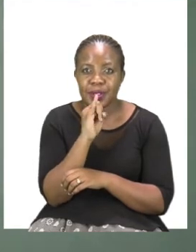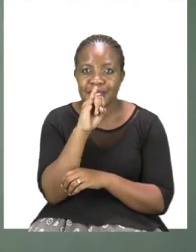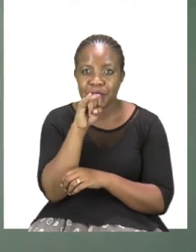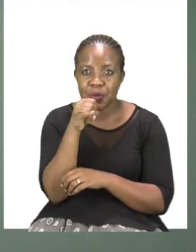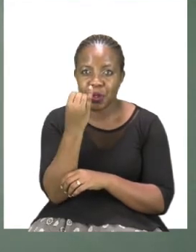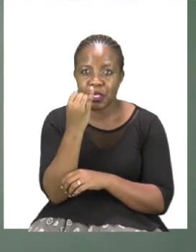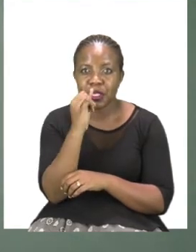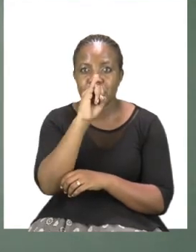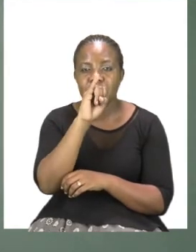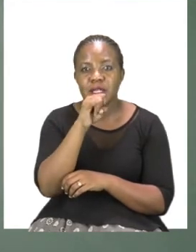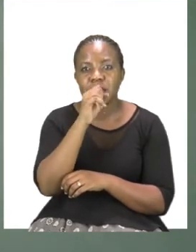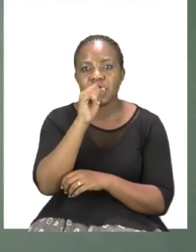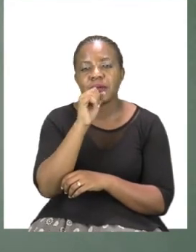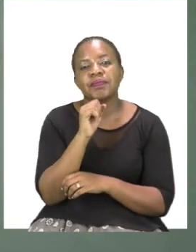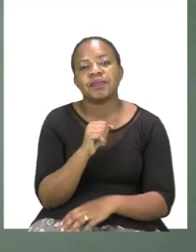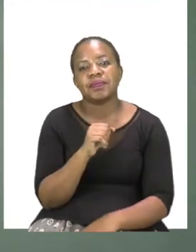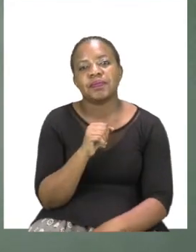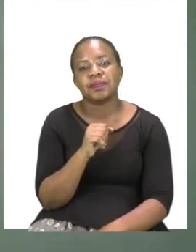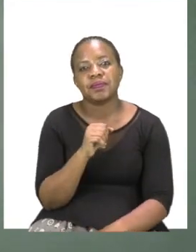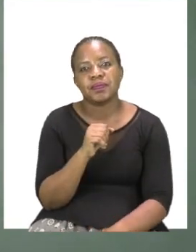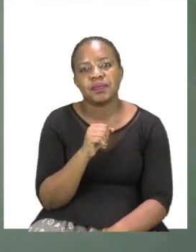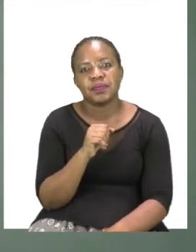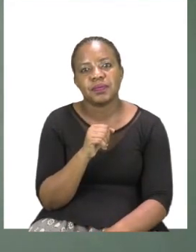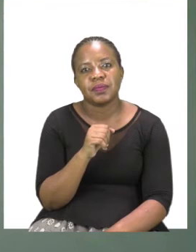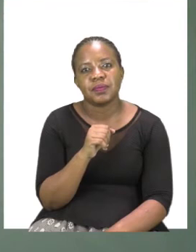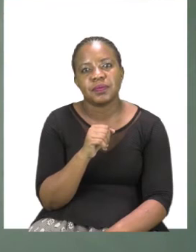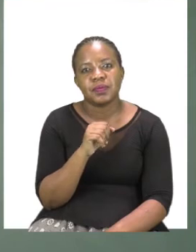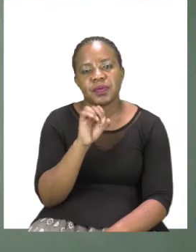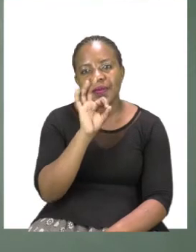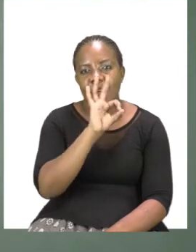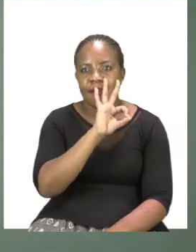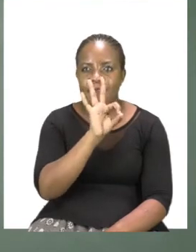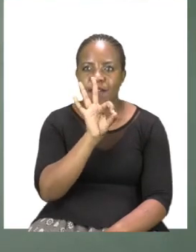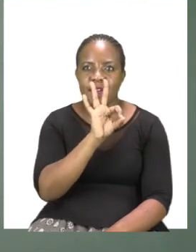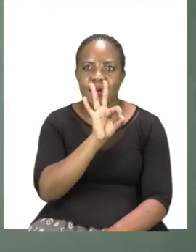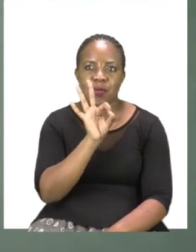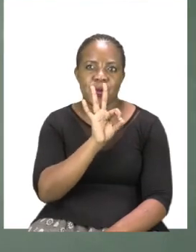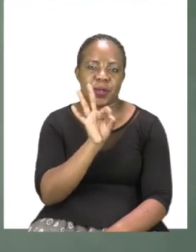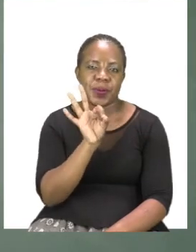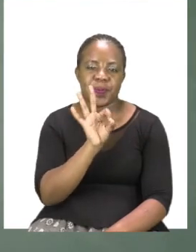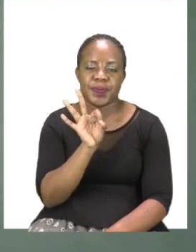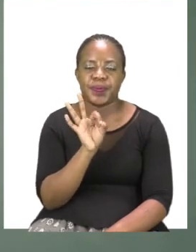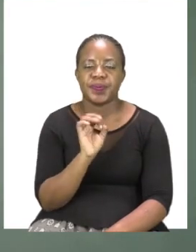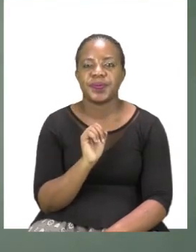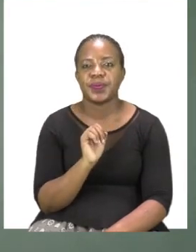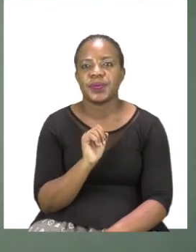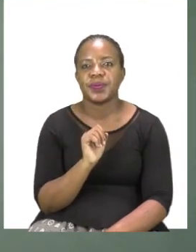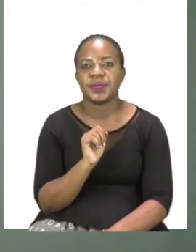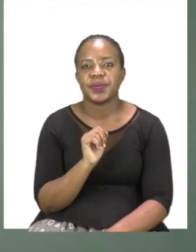January. The next month that we have is February.